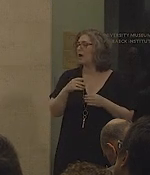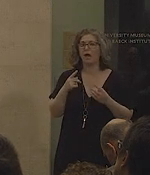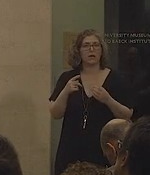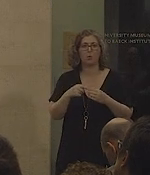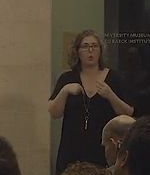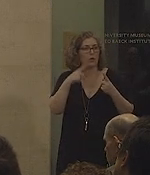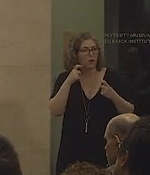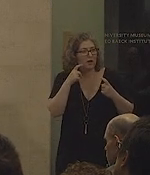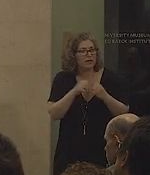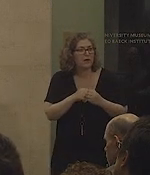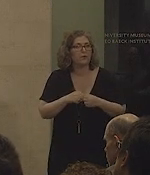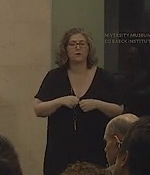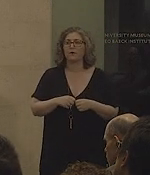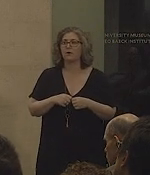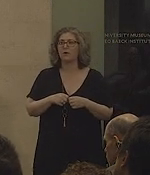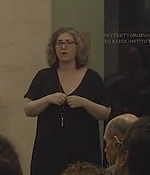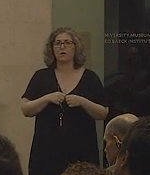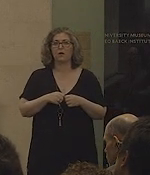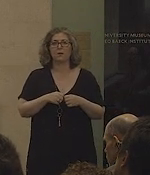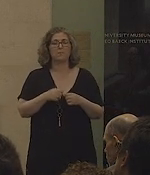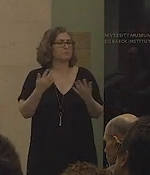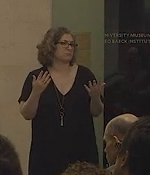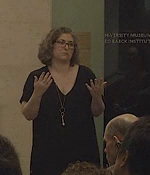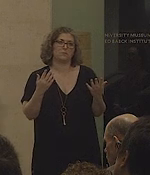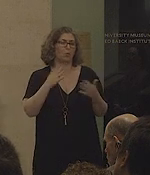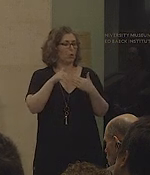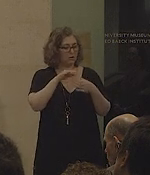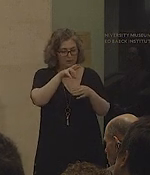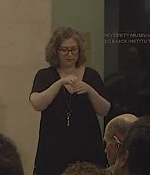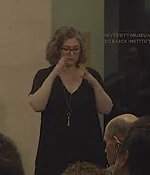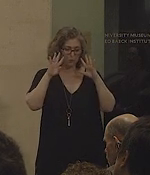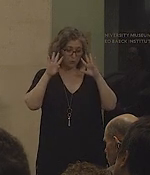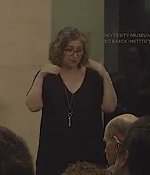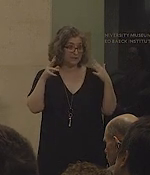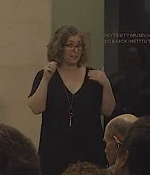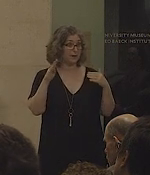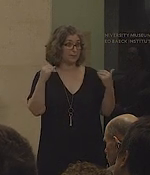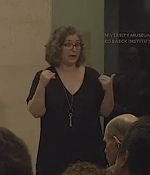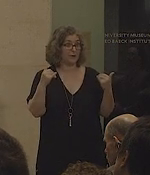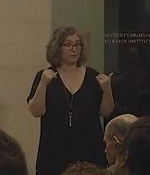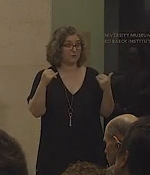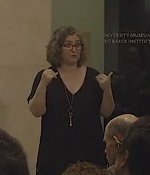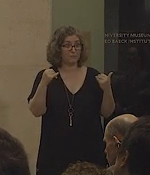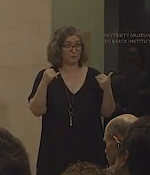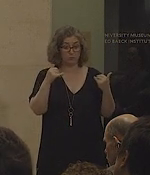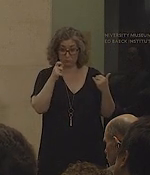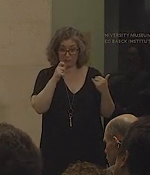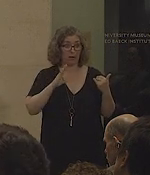We cried together. But, you know, we're all part of this crazy club now. And